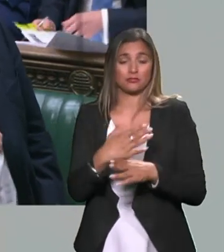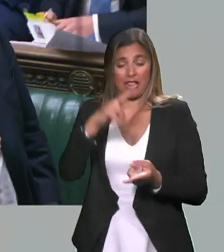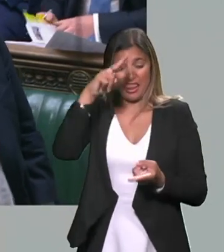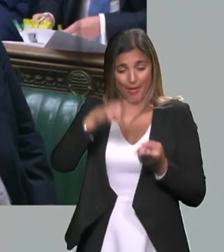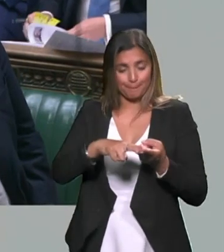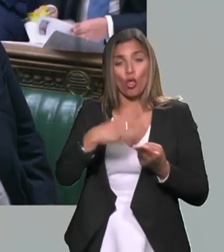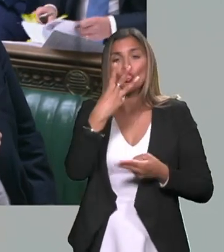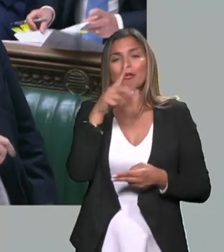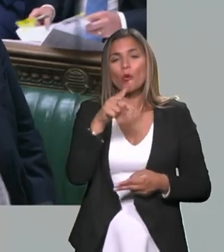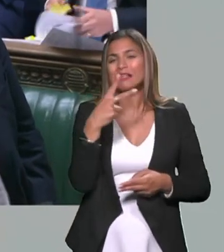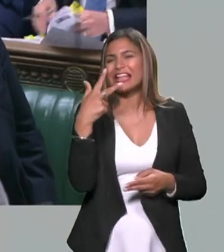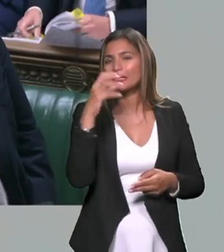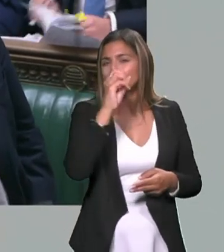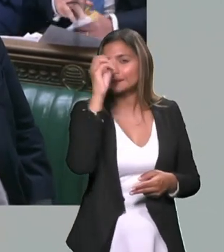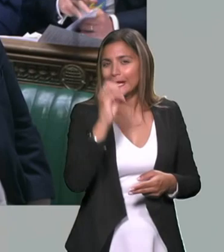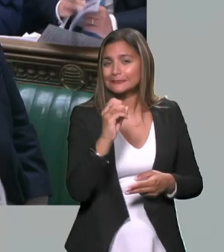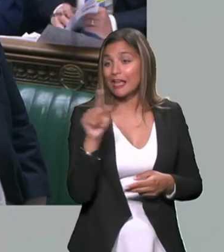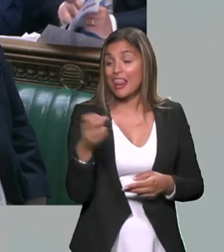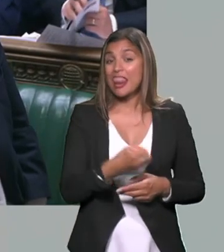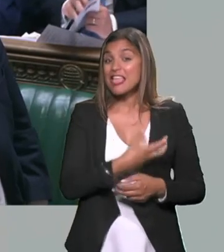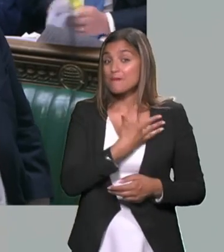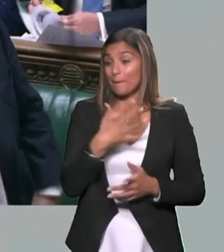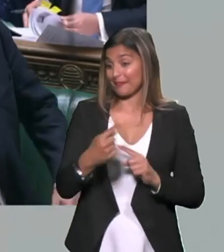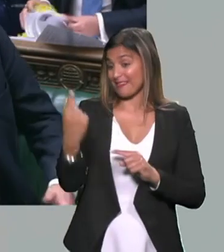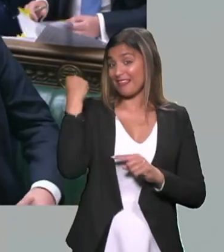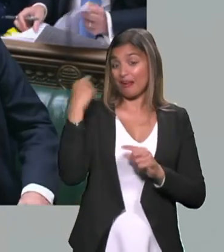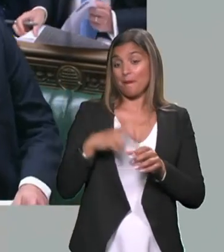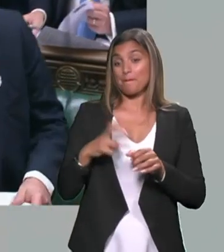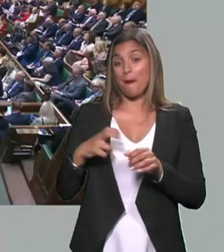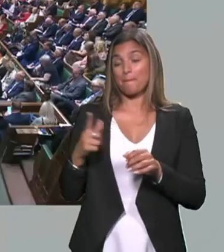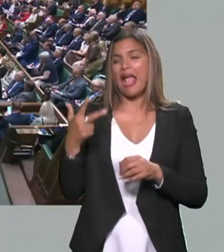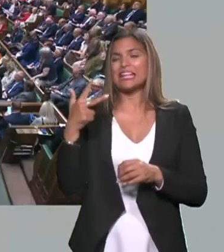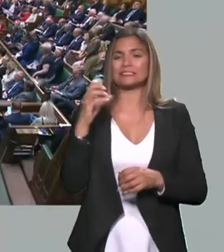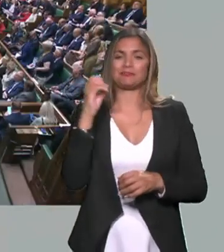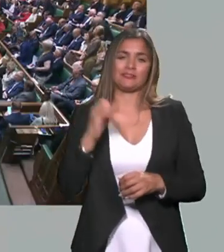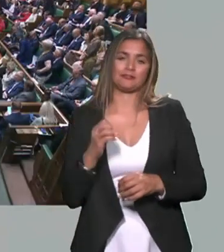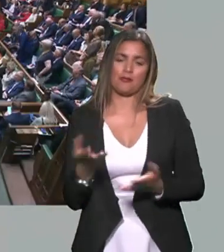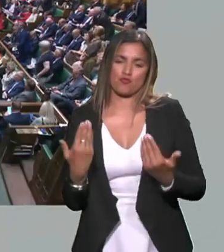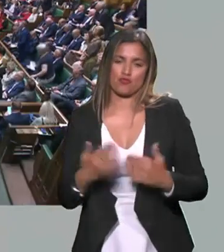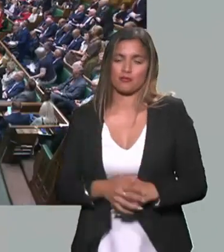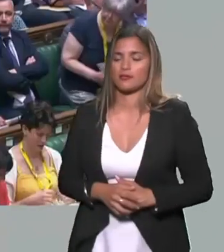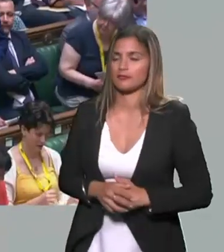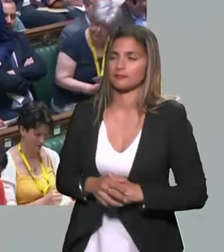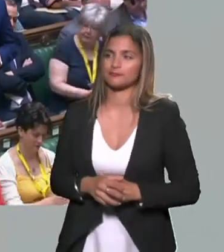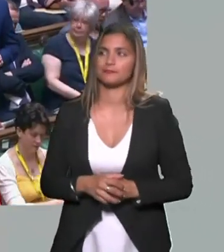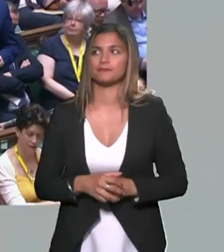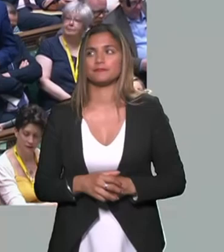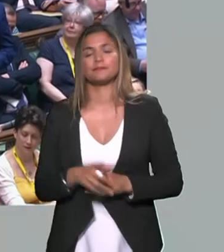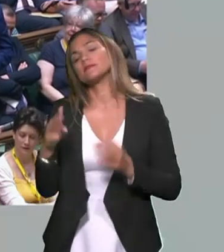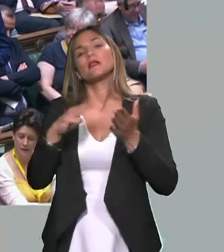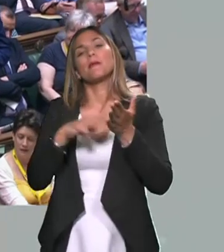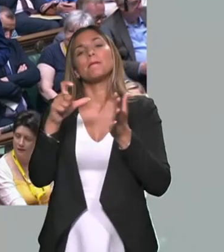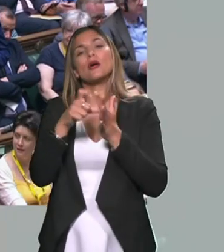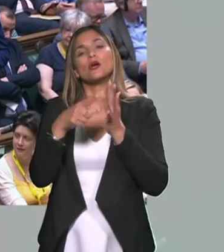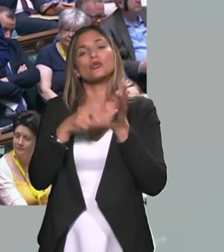they last left office, it was at 8%. That's the difference between them and us. Stuart Malcolm MacDonald. Thank you, Mr.